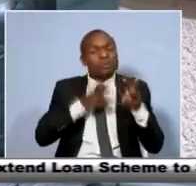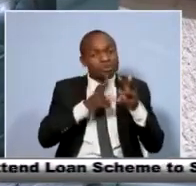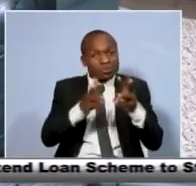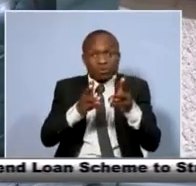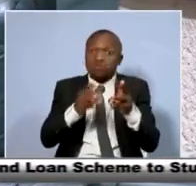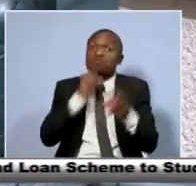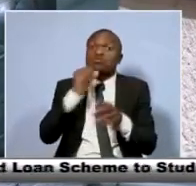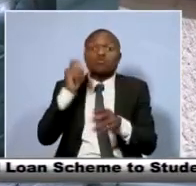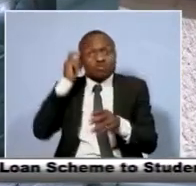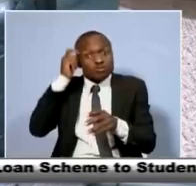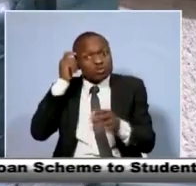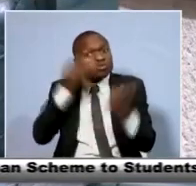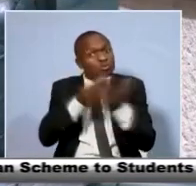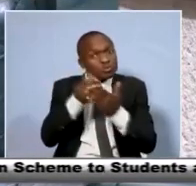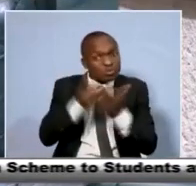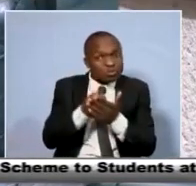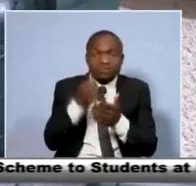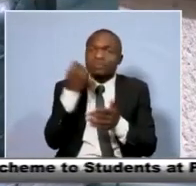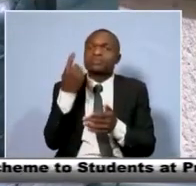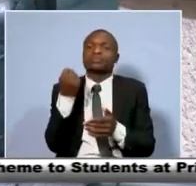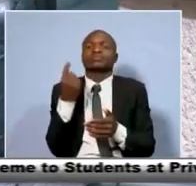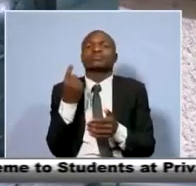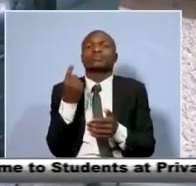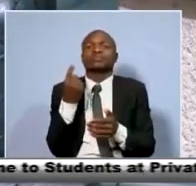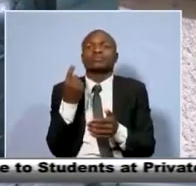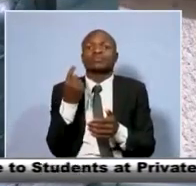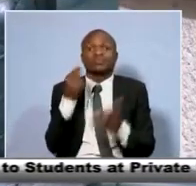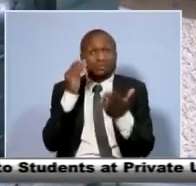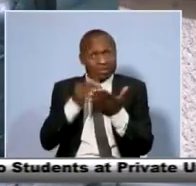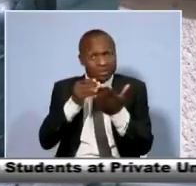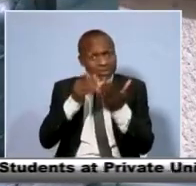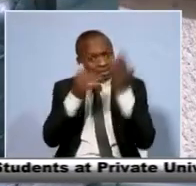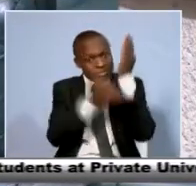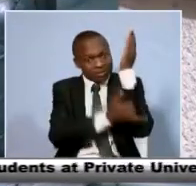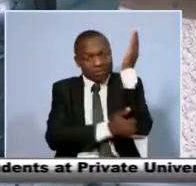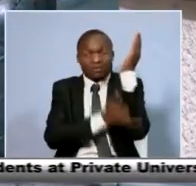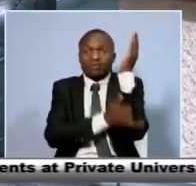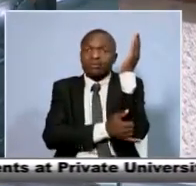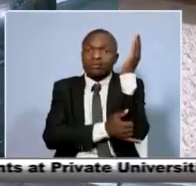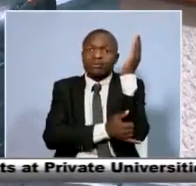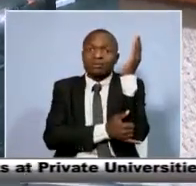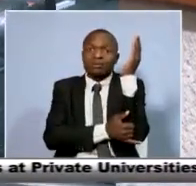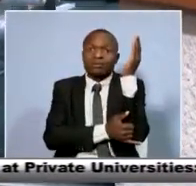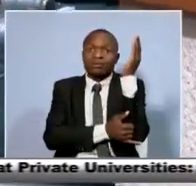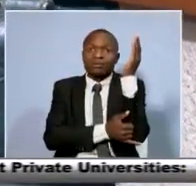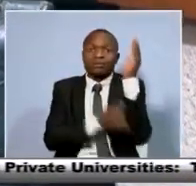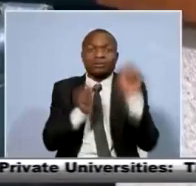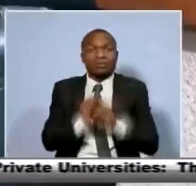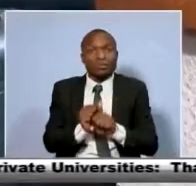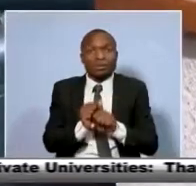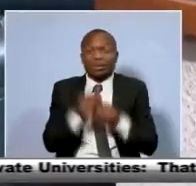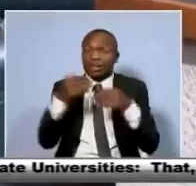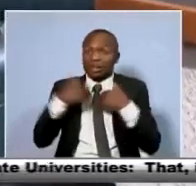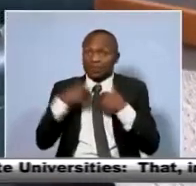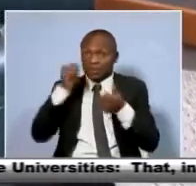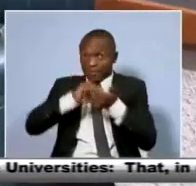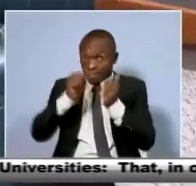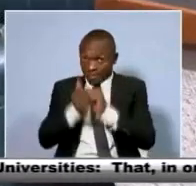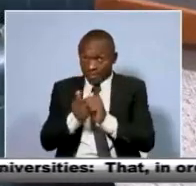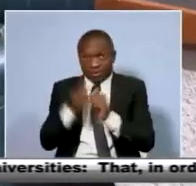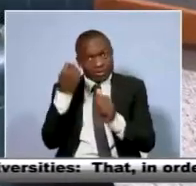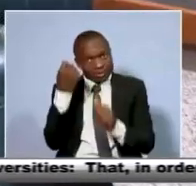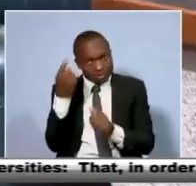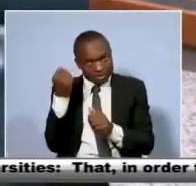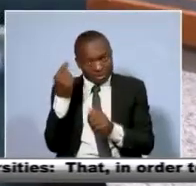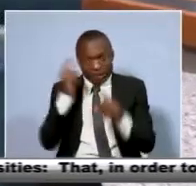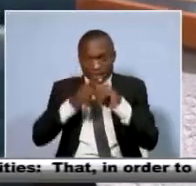other than thinking of Treasury. We understand that this country was grappling with unsustainable debt levels. We understand